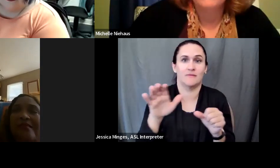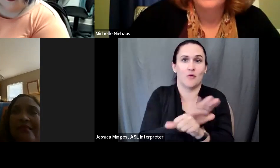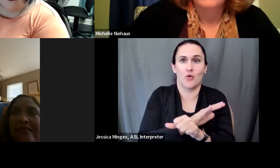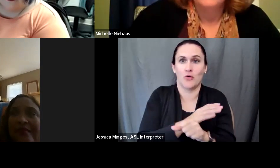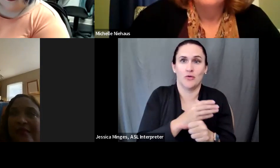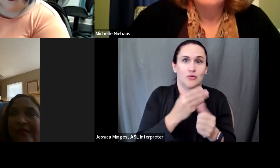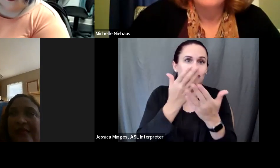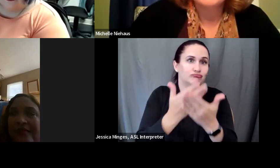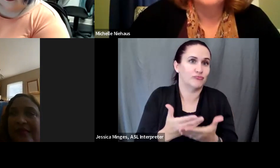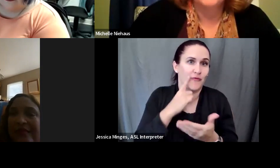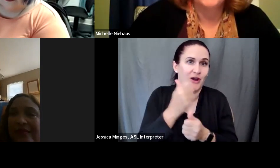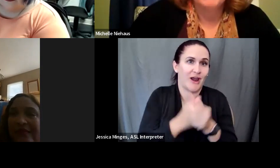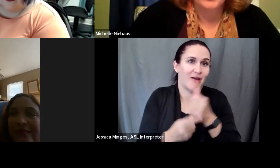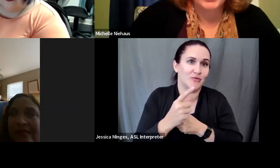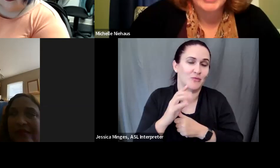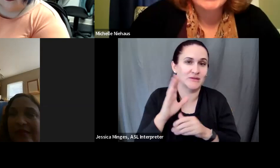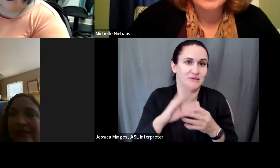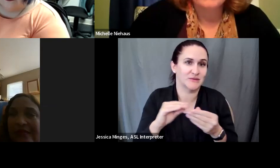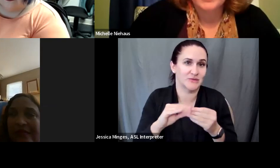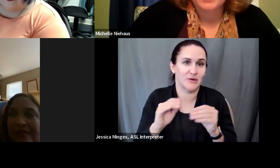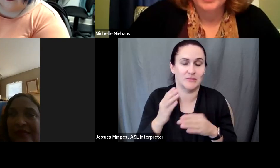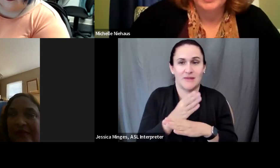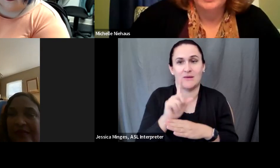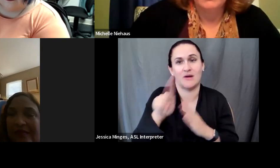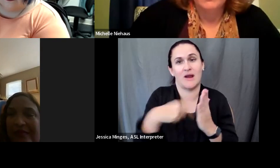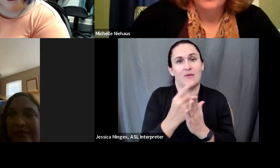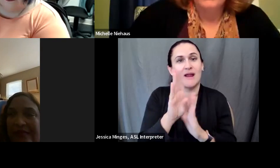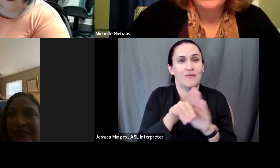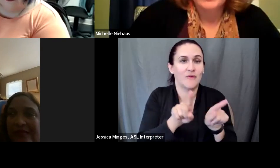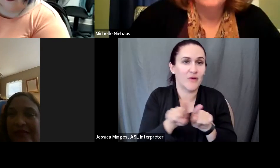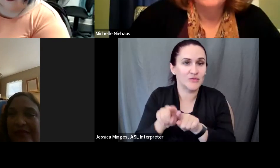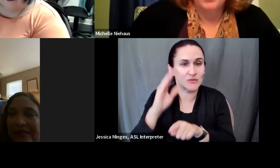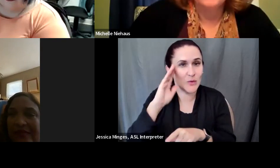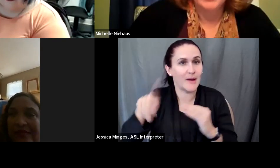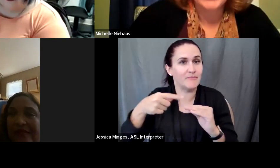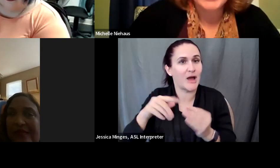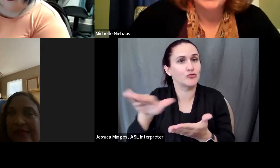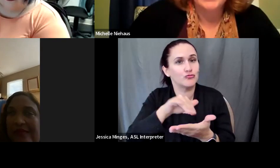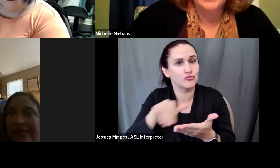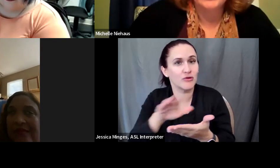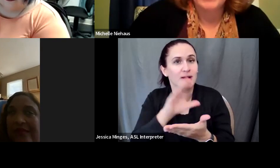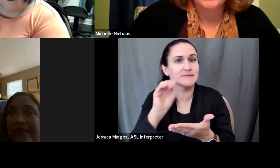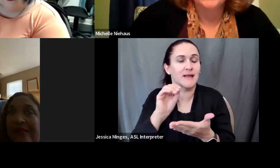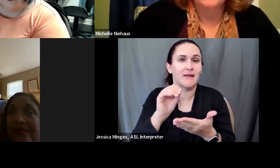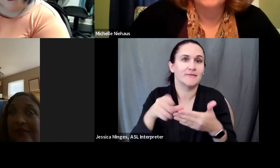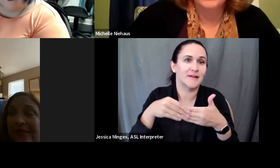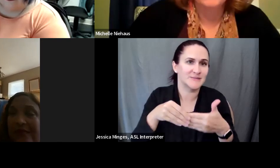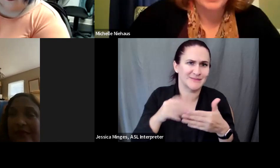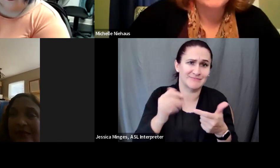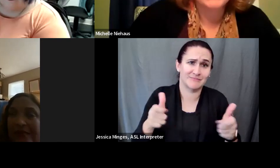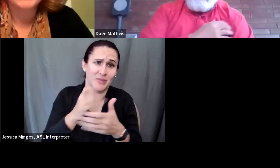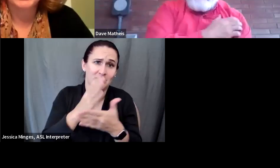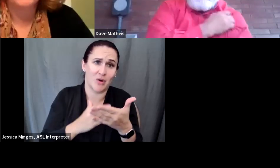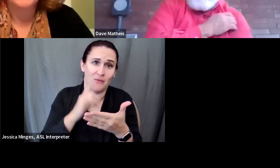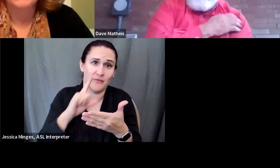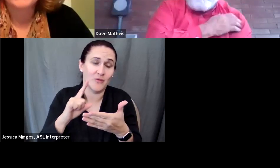half. We've also learned about grace and flexibility, which is a huge part of parenting, no matter if you